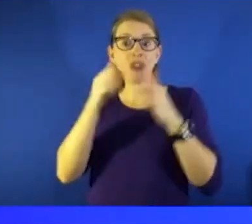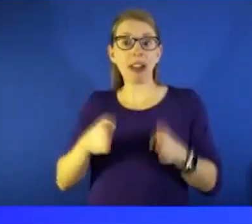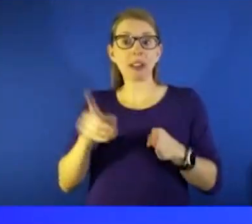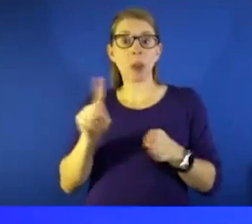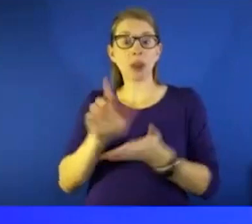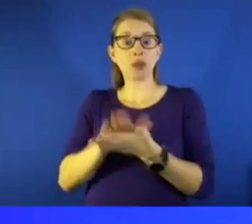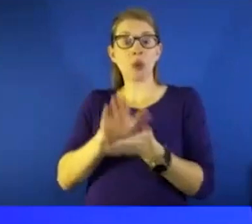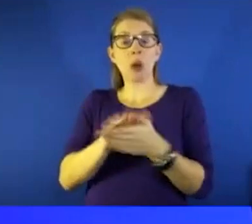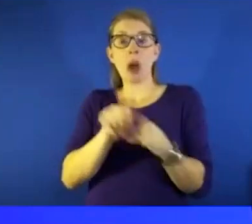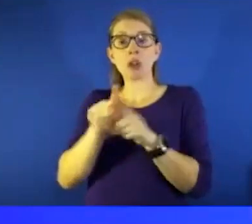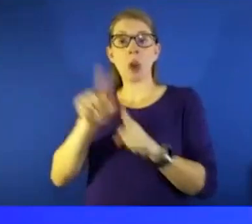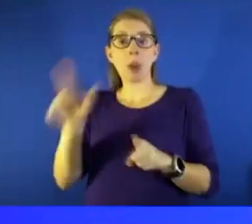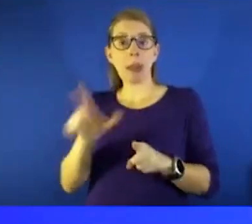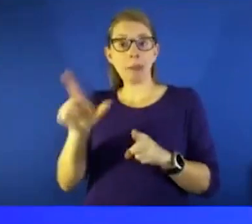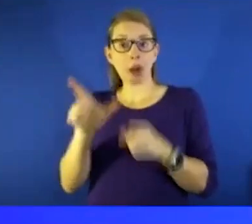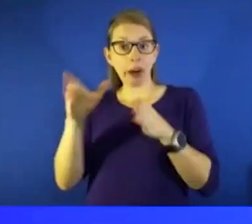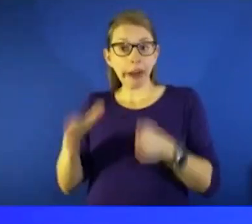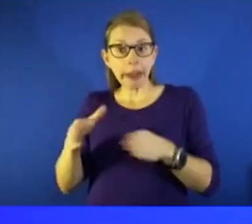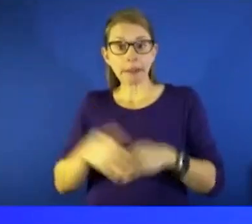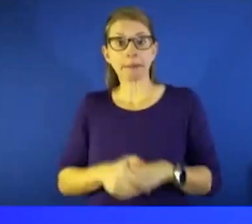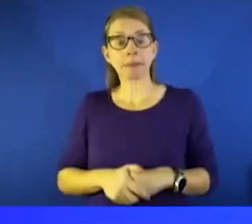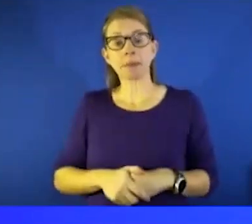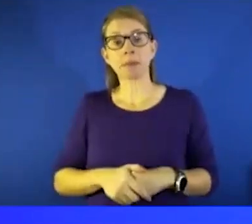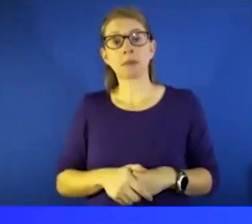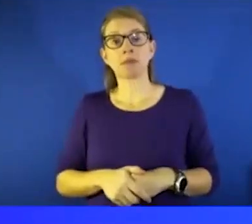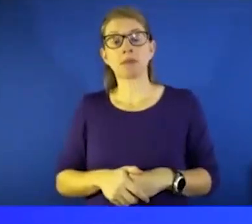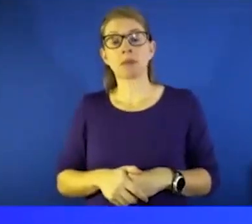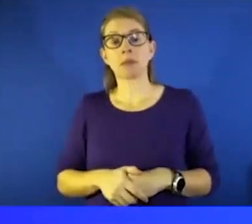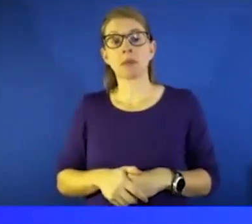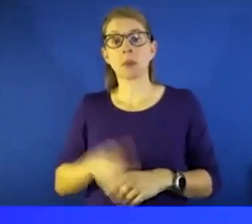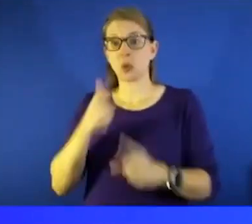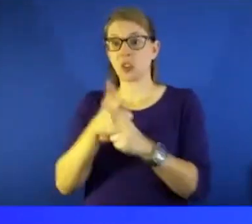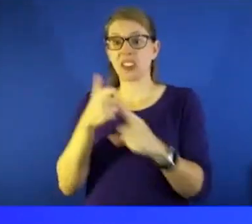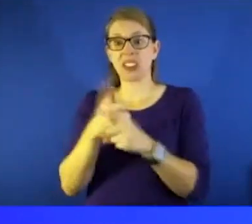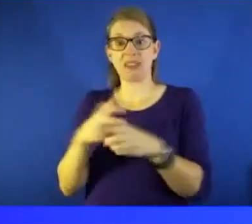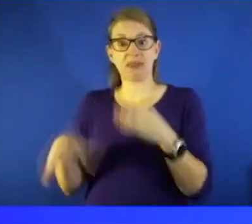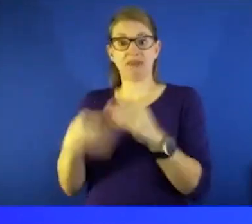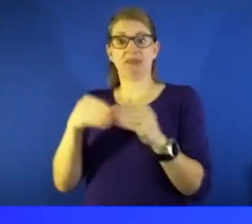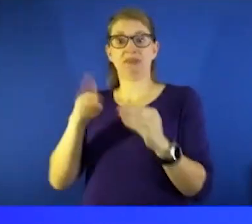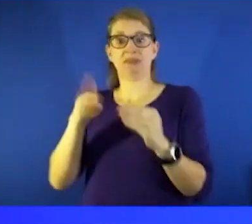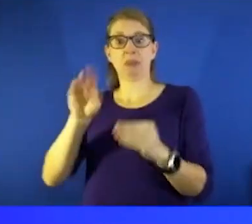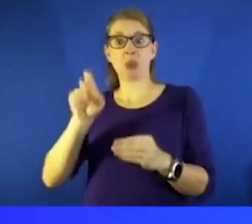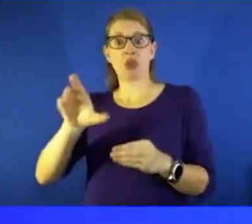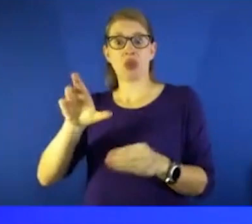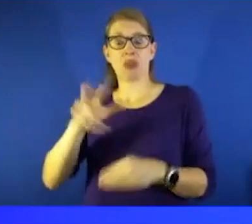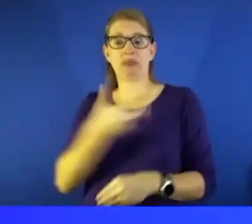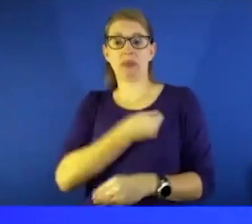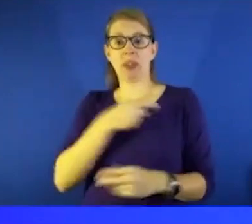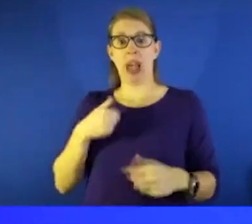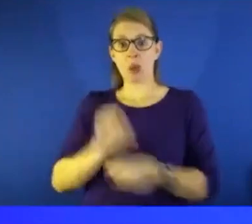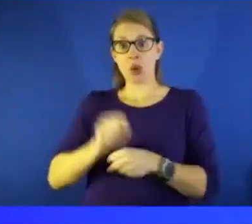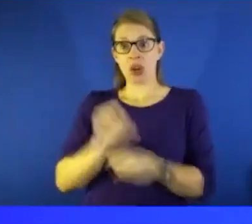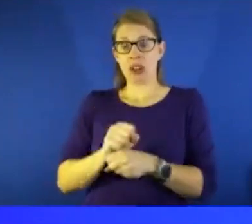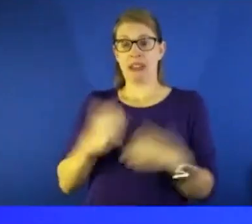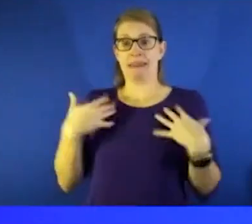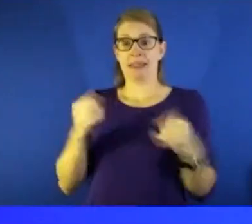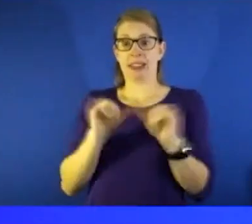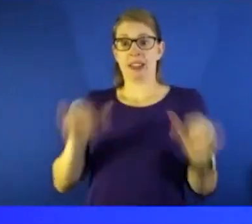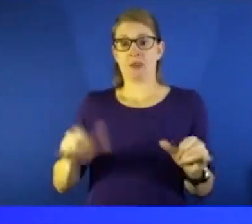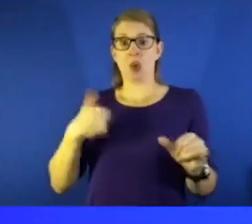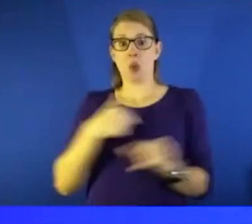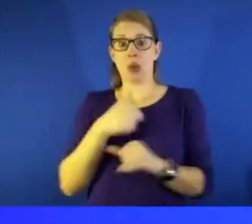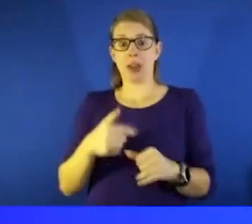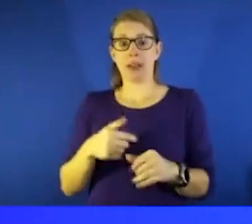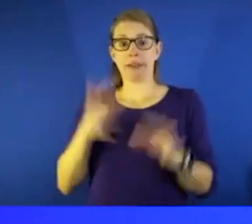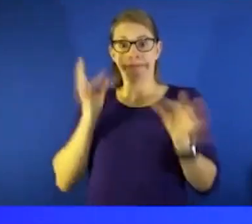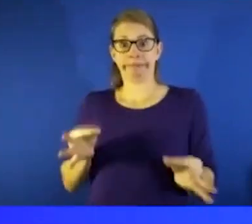librarian, and she got boosted. I work here in the health system. We made the decision to get boosted. We have a 5-year-old,